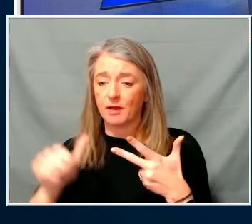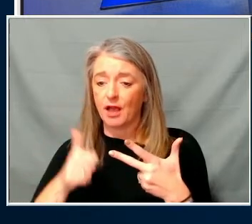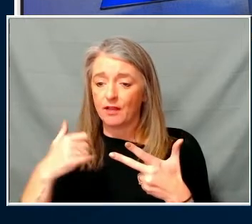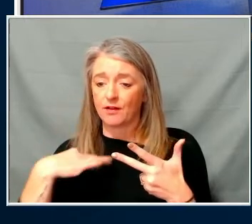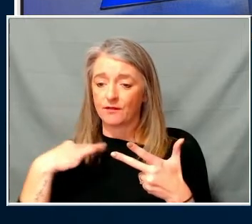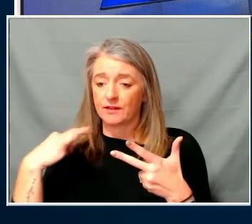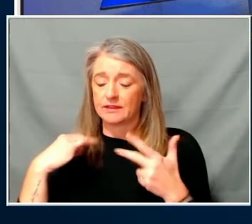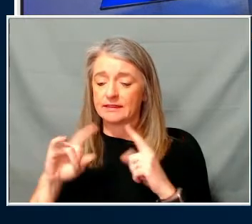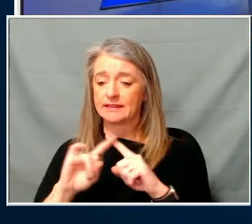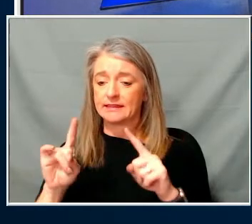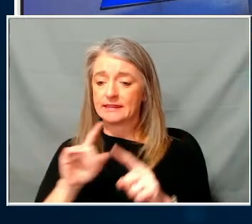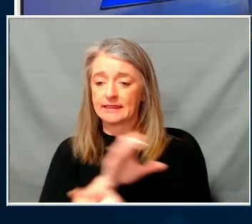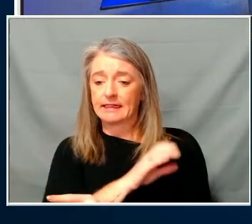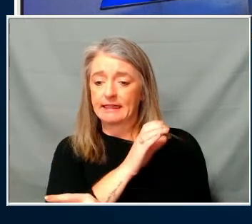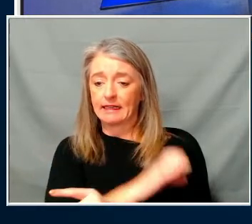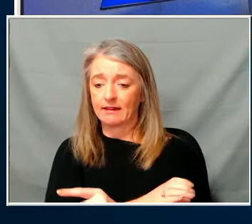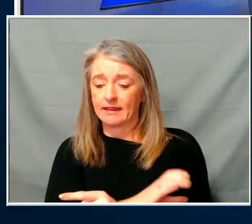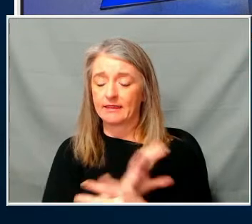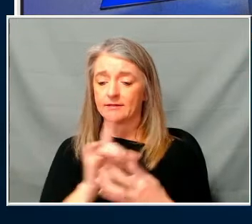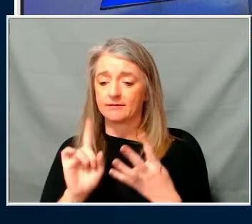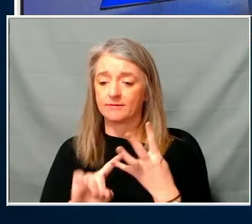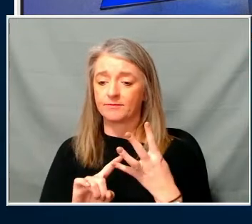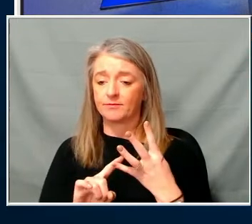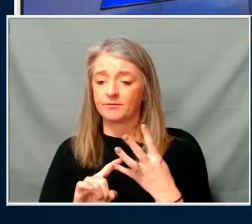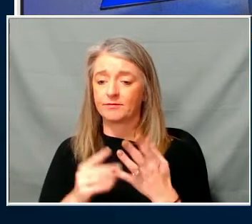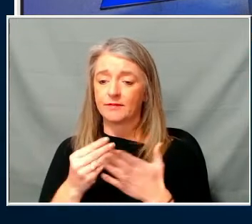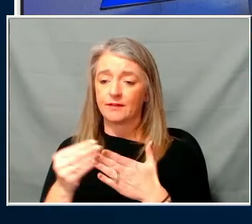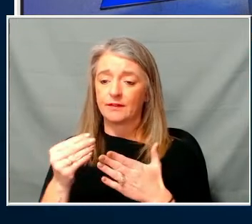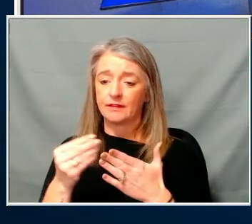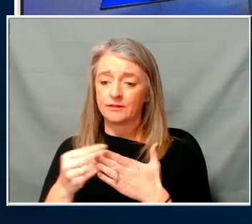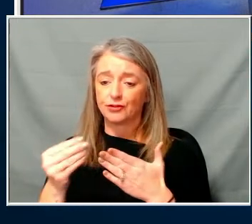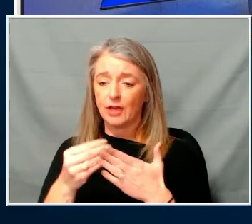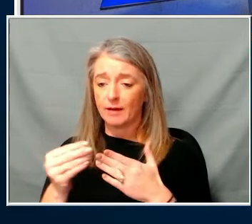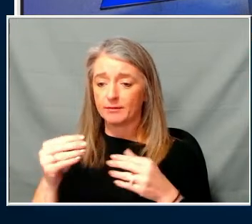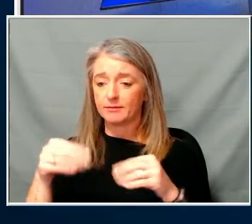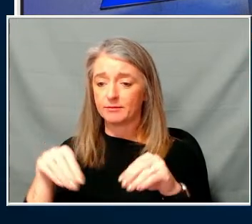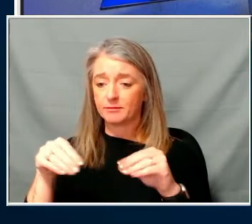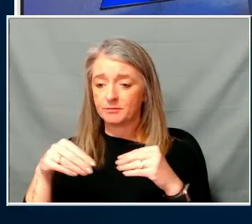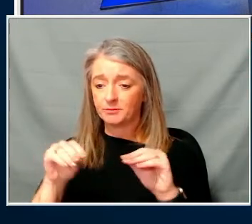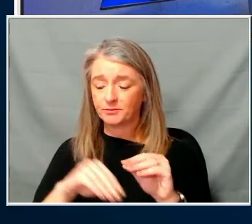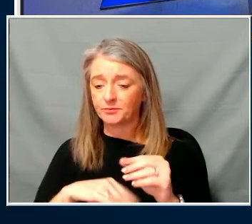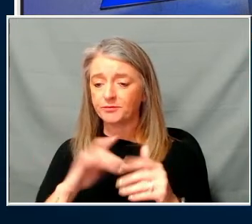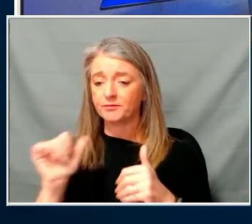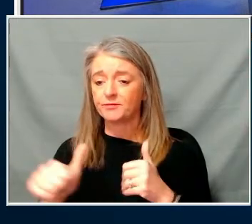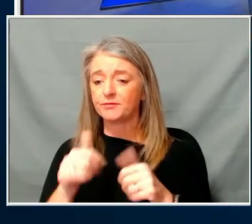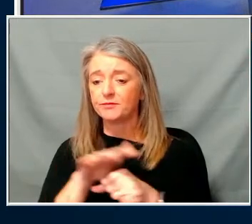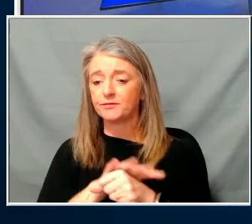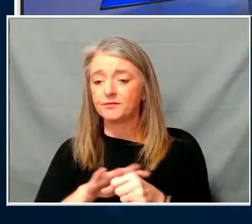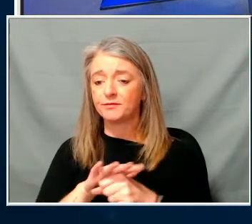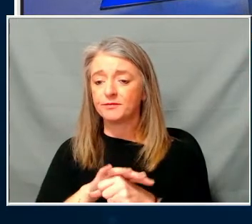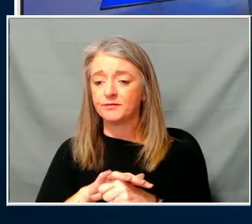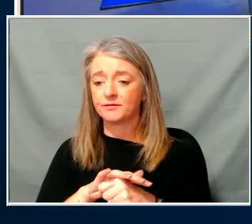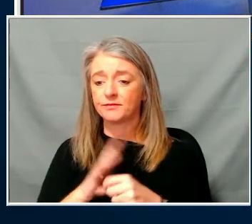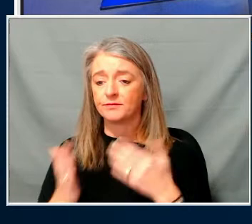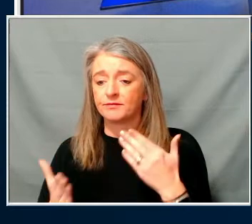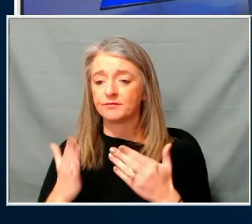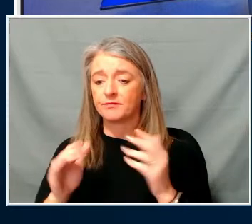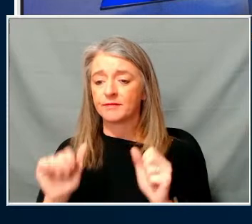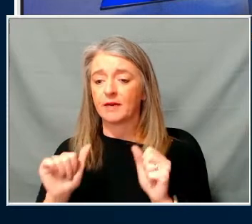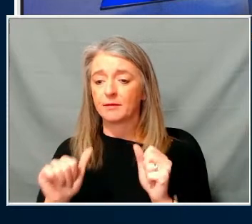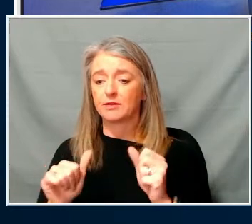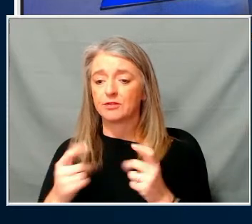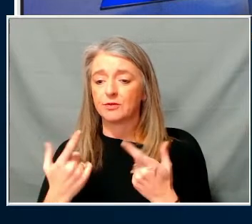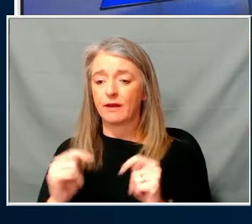things clinically, and then over like at our retail shop. And so tell us some other areas that people might be able to dive into and help